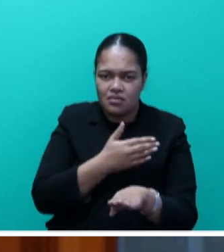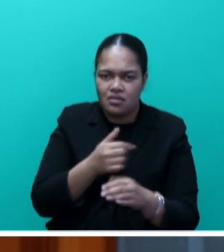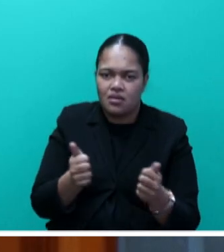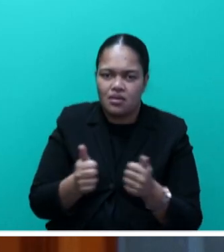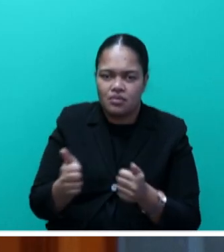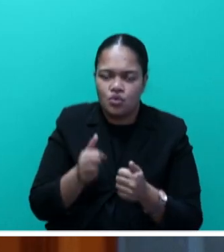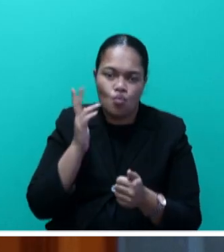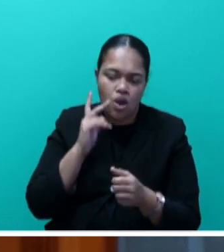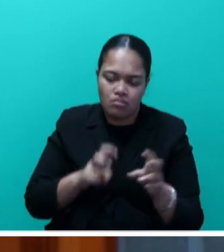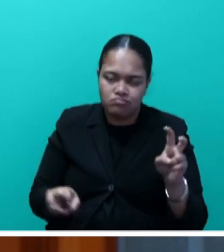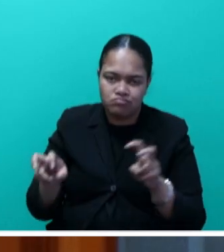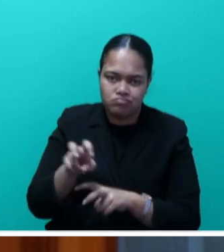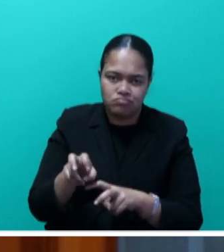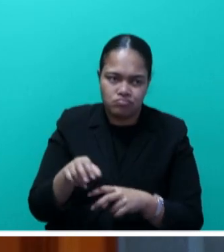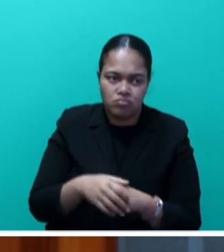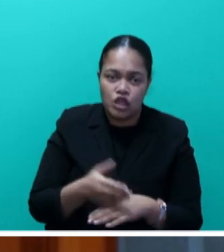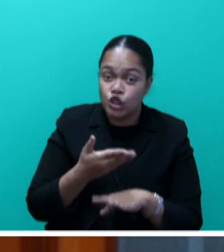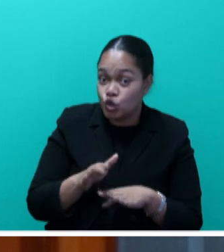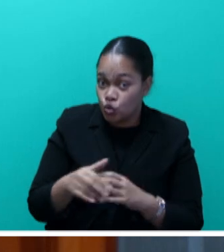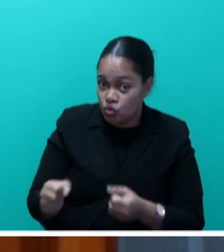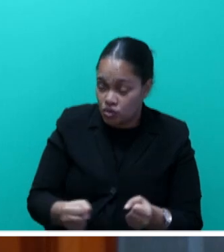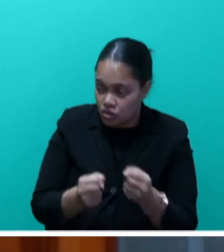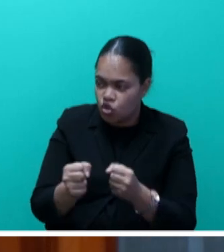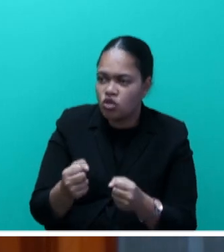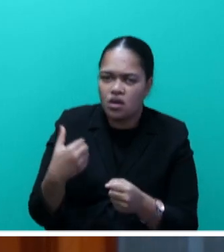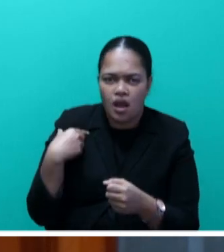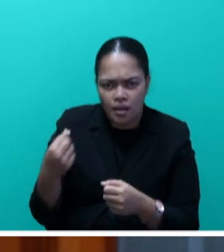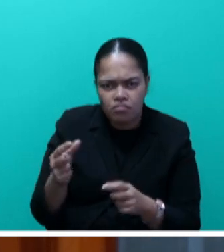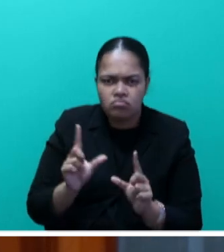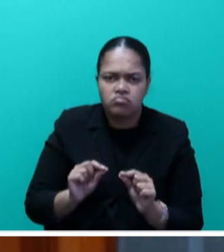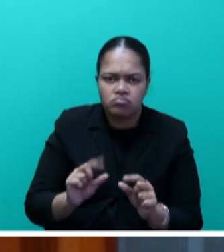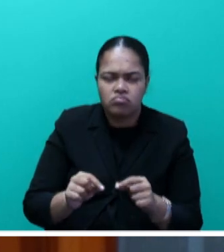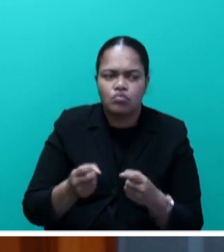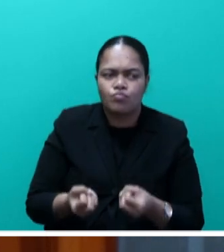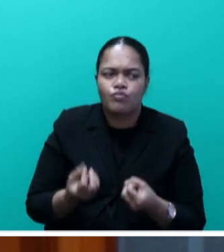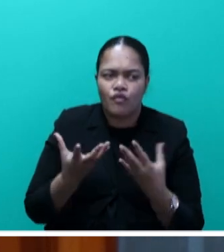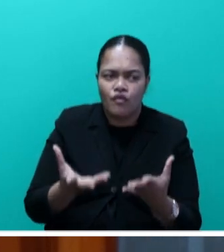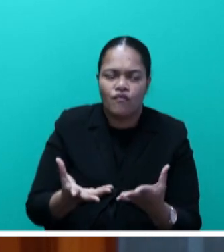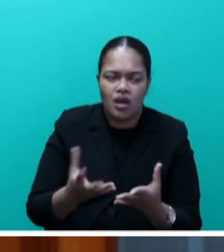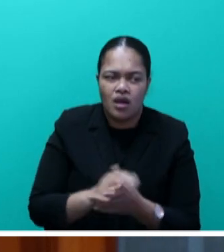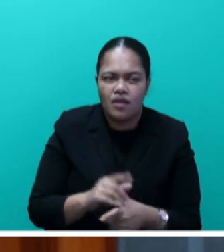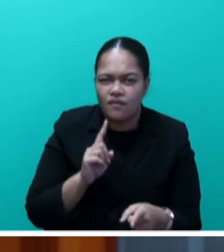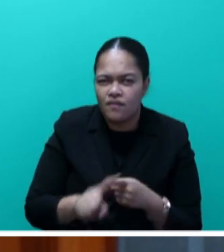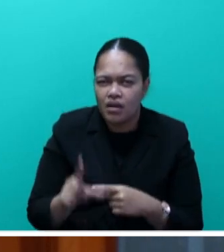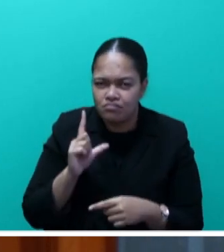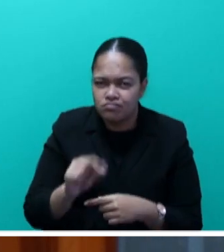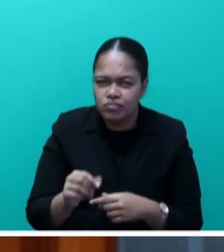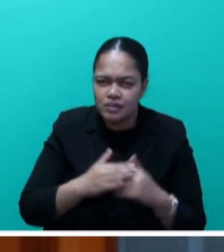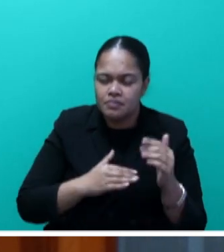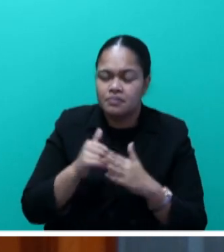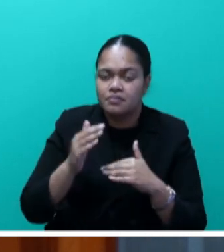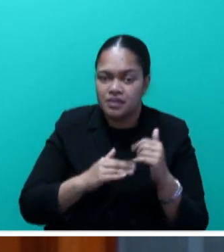took the country. New strategies have been applied to provide a robust base to rebuild